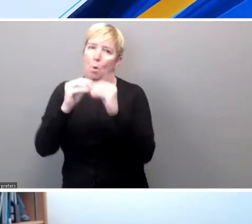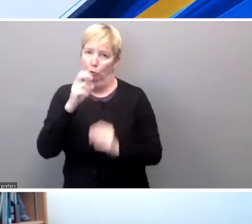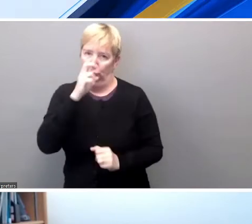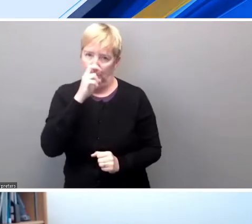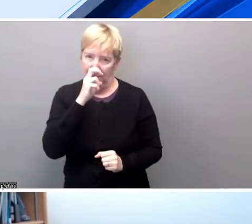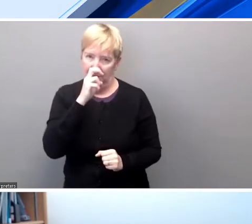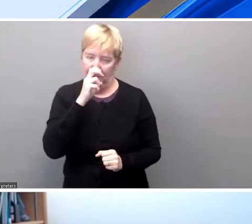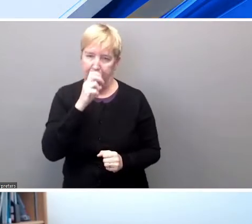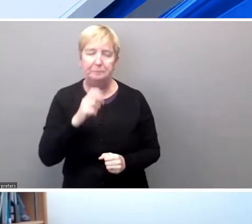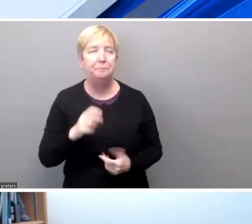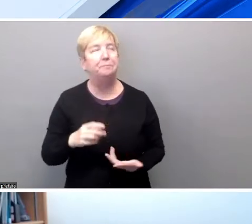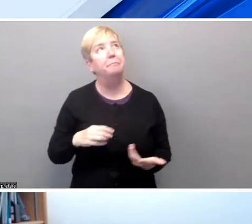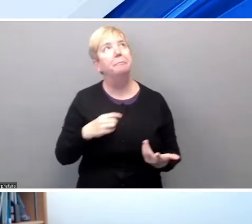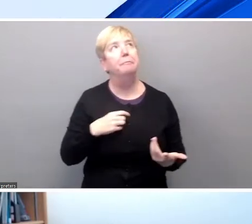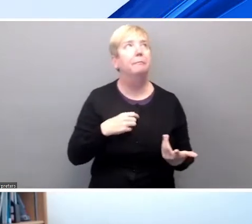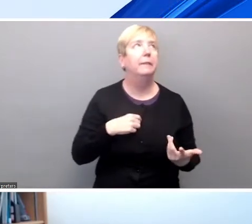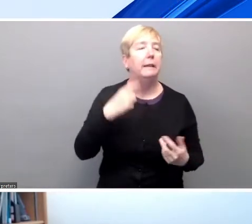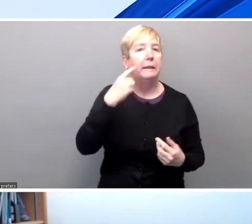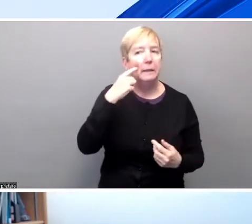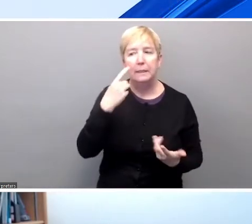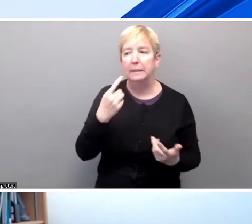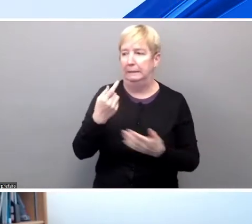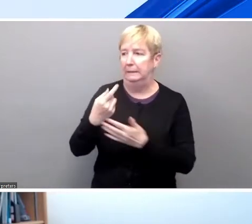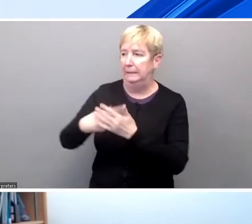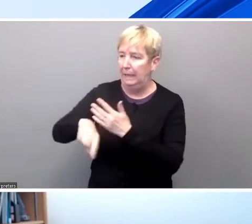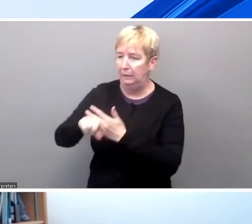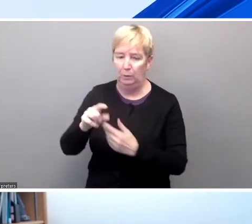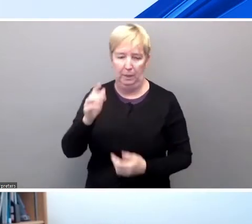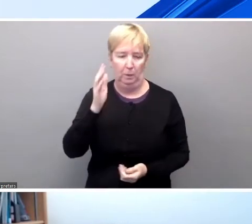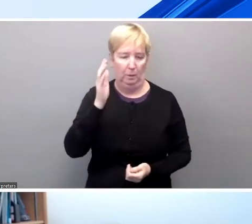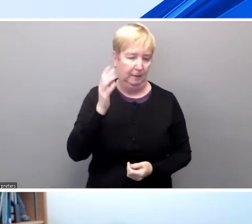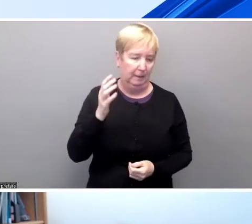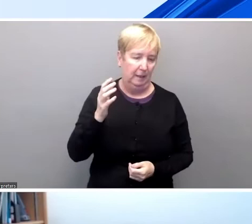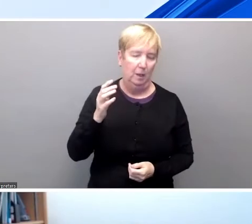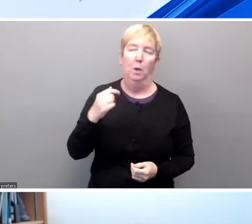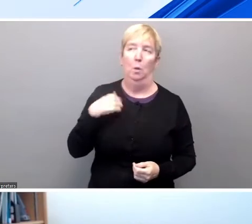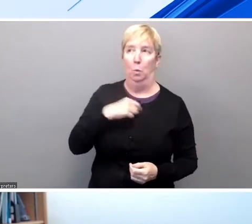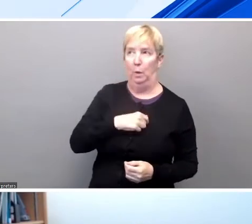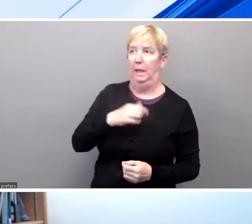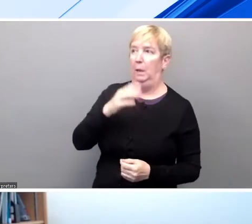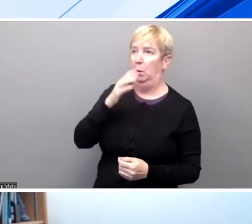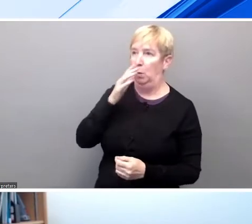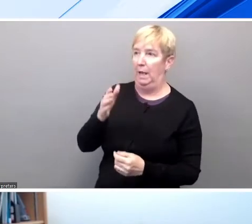guidance. And what I mean by that is we're going to be asking for a